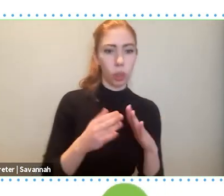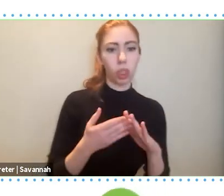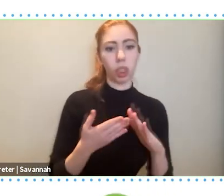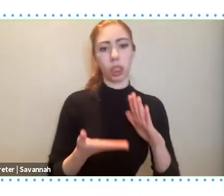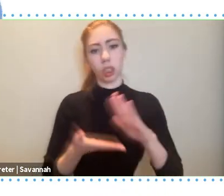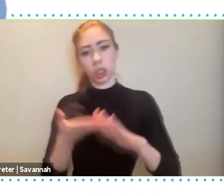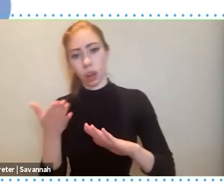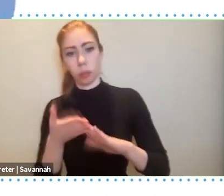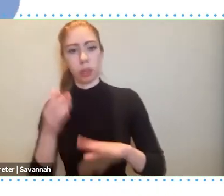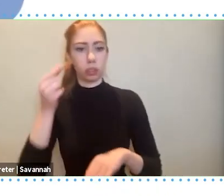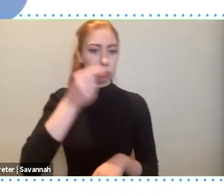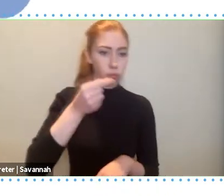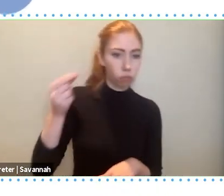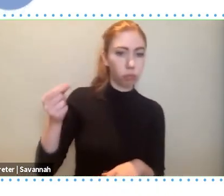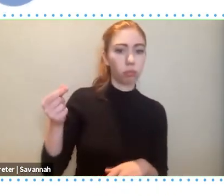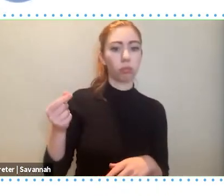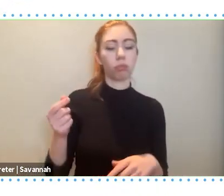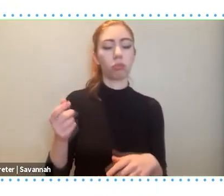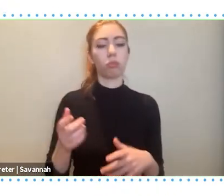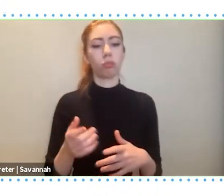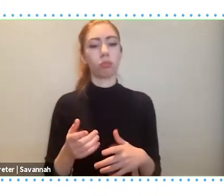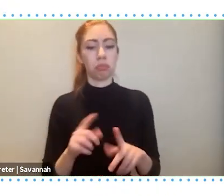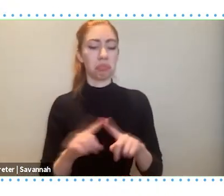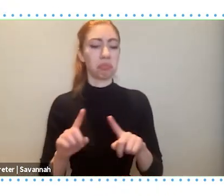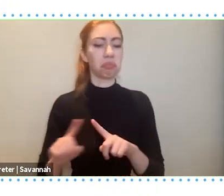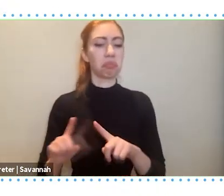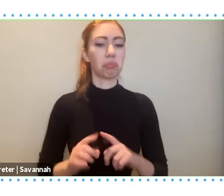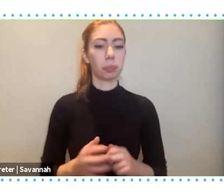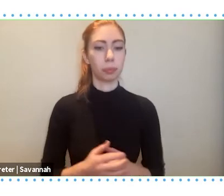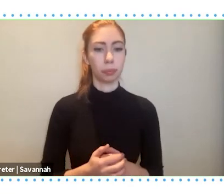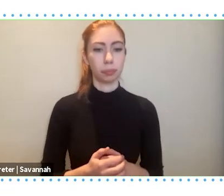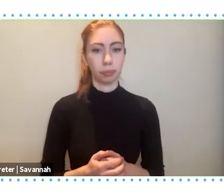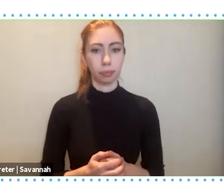government. There you go.